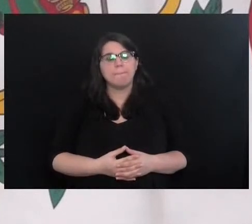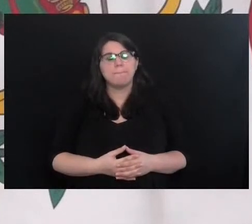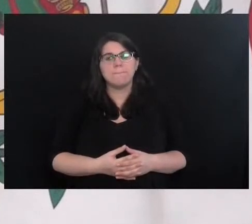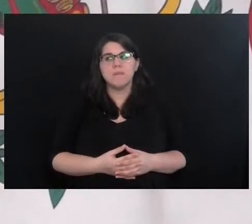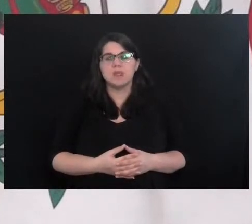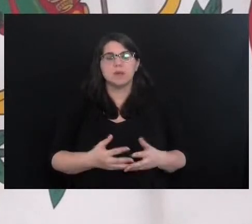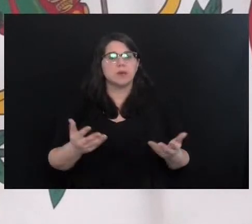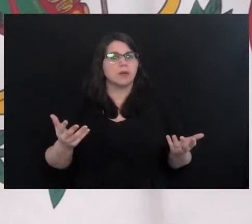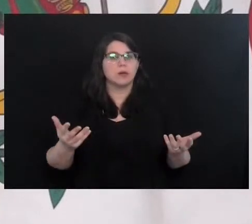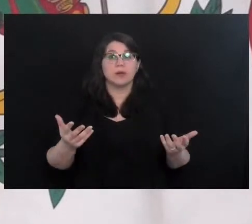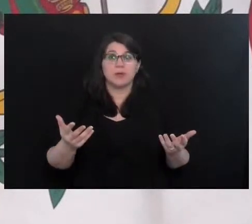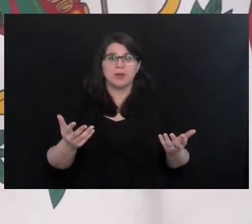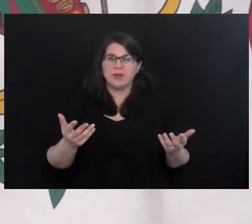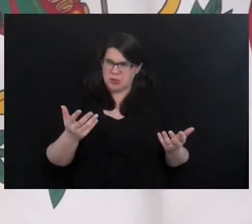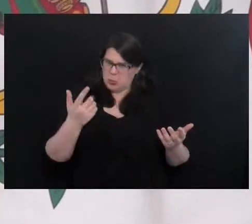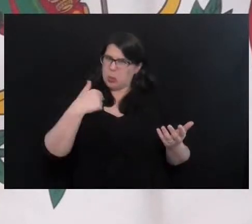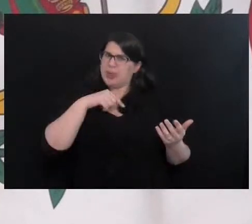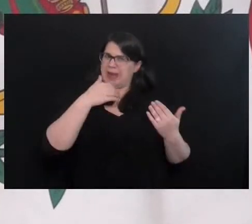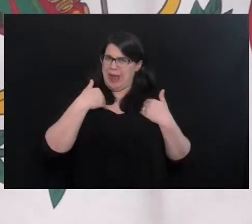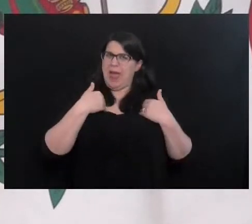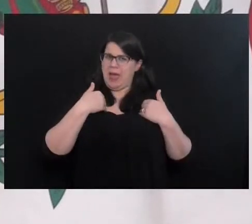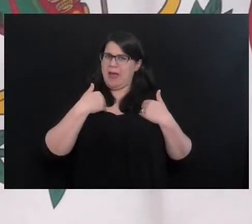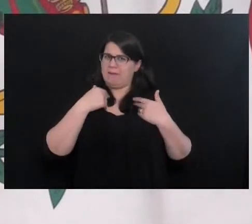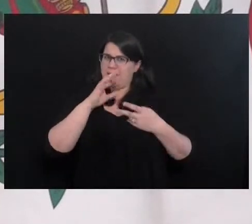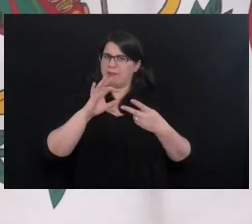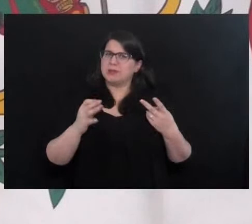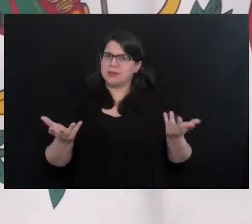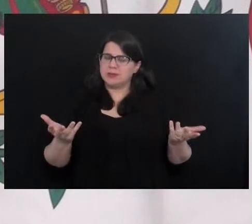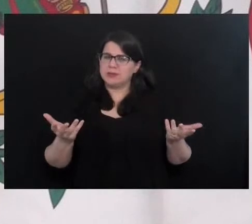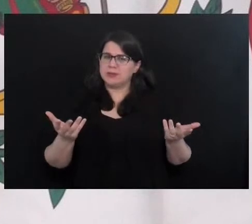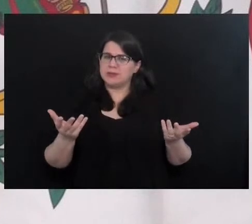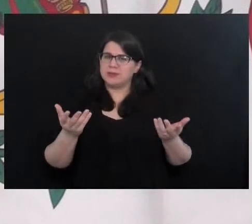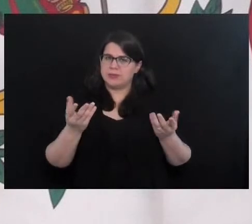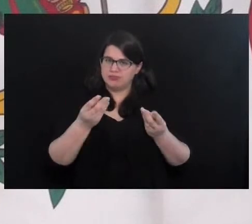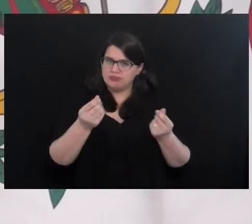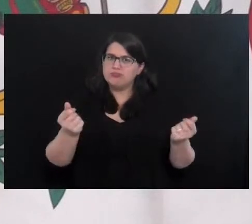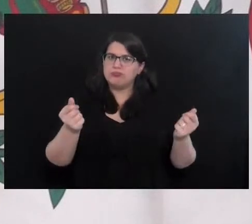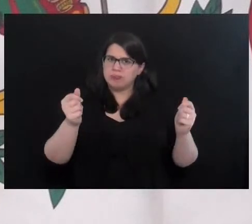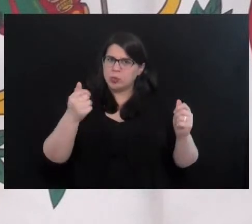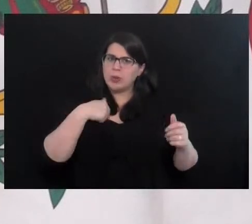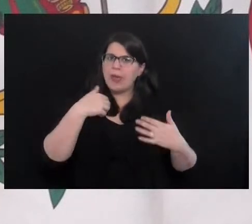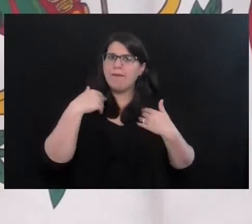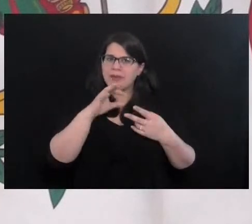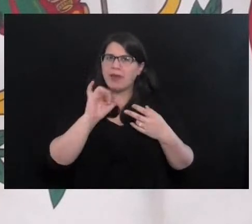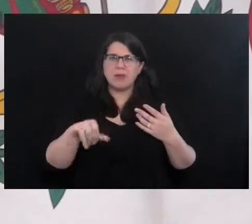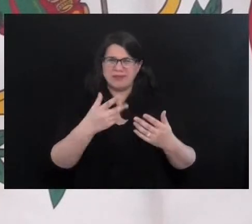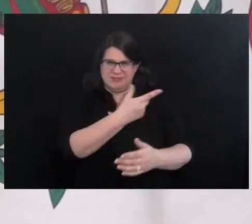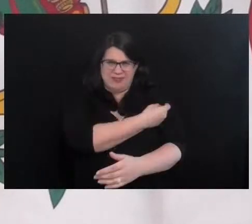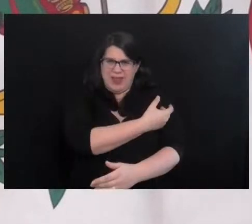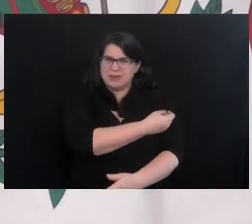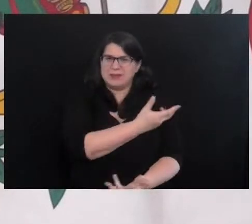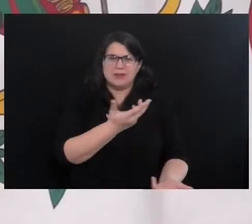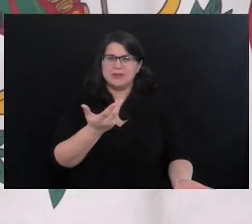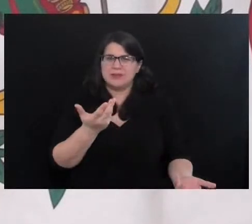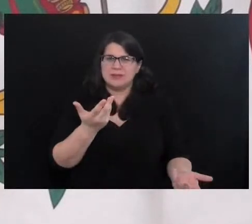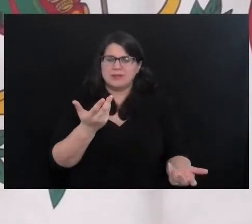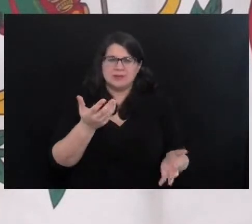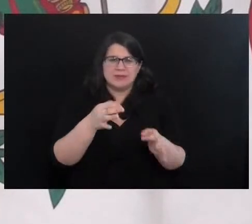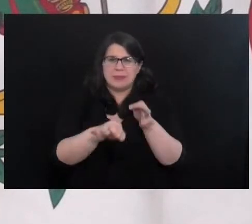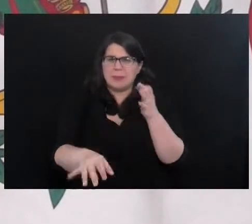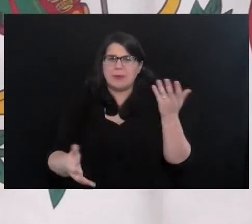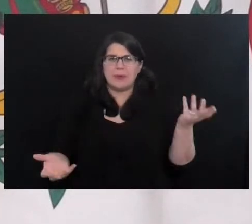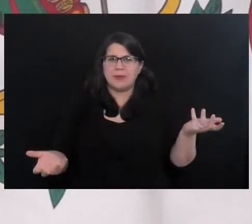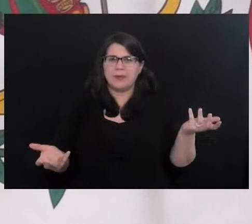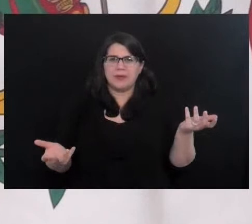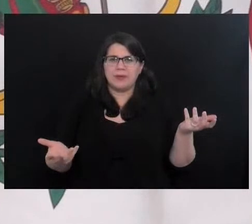we've got a way out. We've got a pathway out. And the pathway is harmless for the most part. For